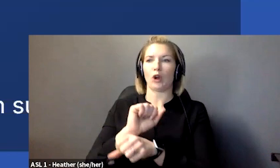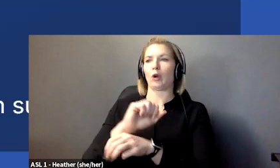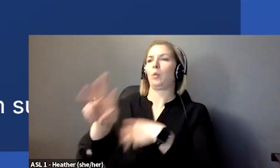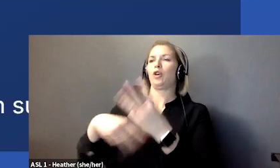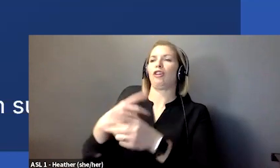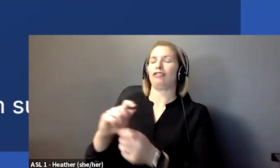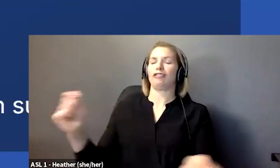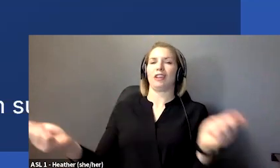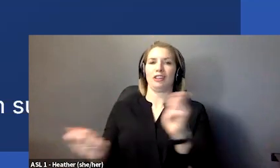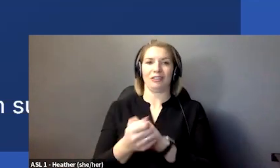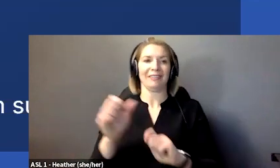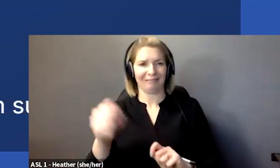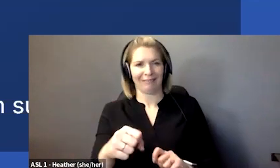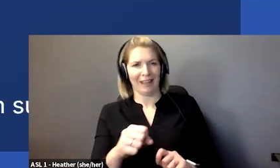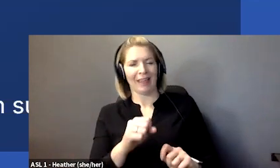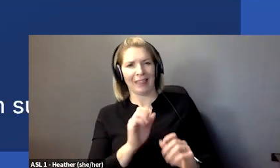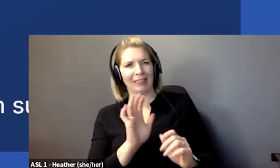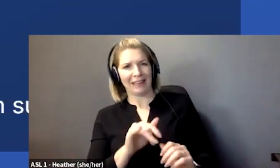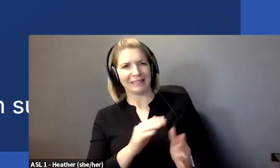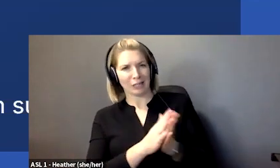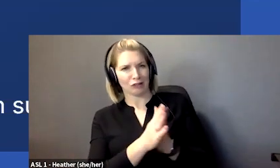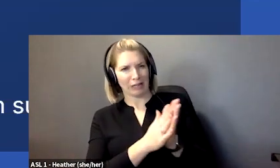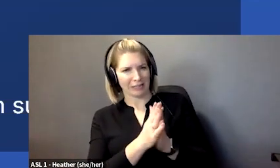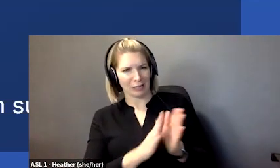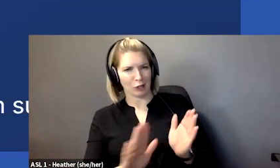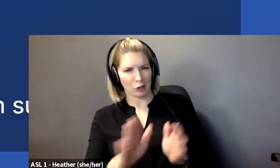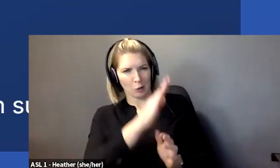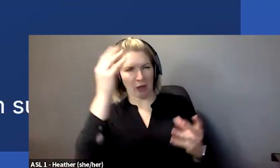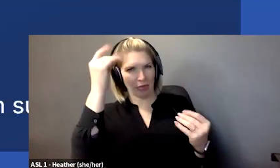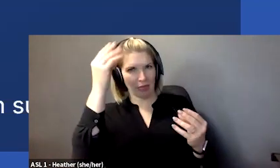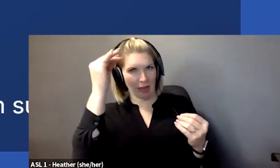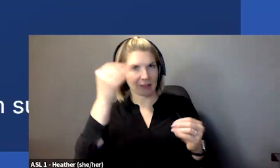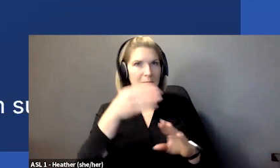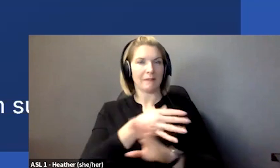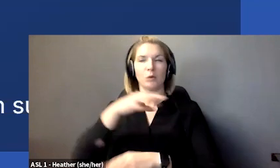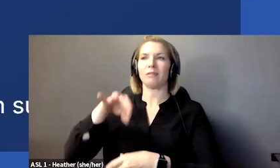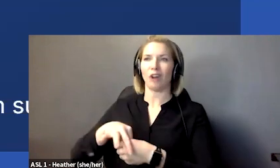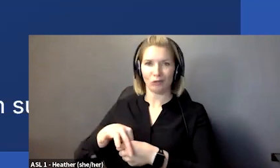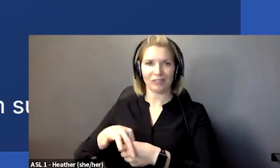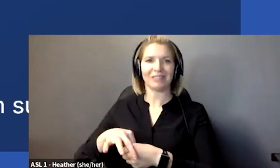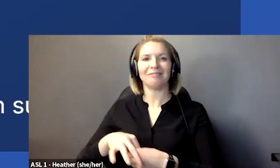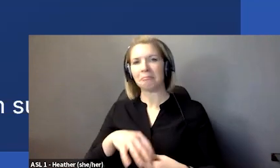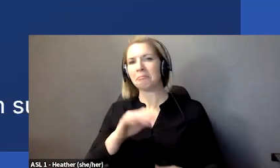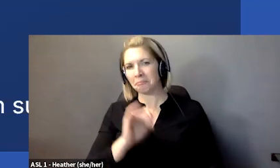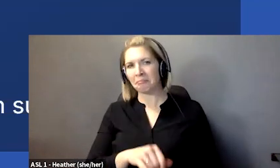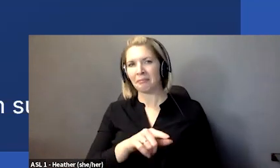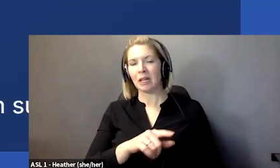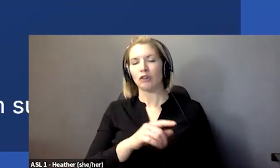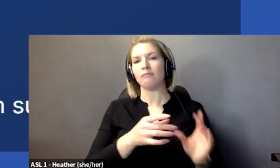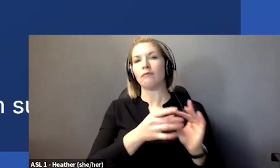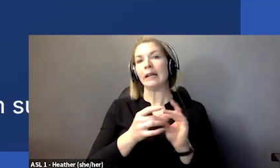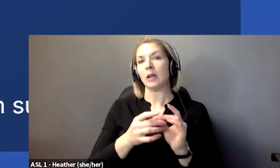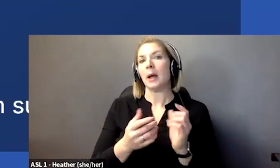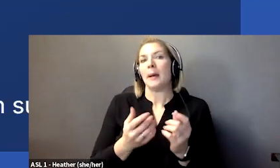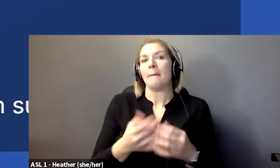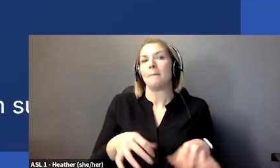thoughts that kind of went into your voting as you talked about what strategies would be important for both globalization and the climate crisis. And